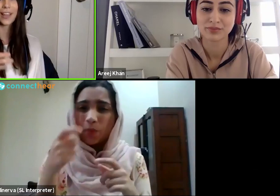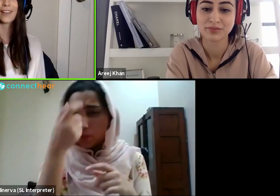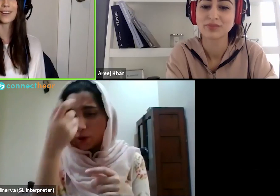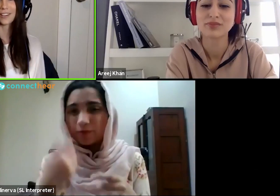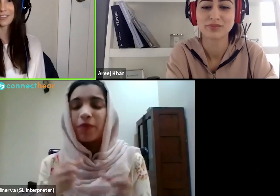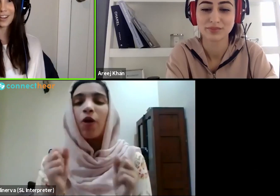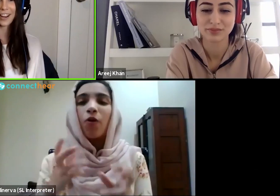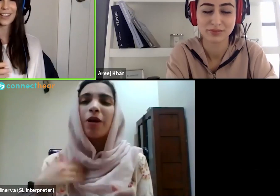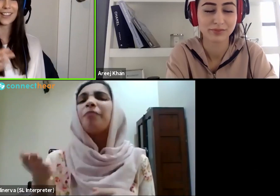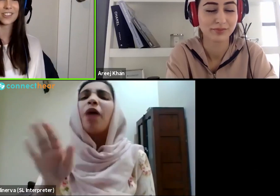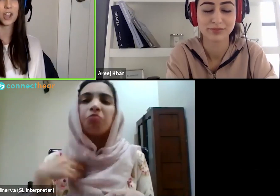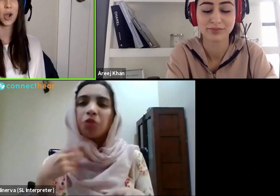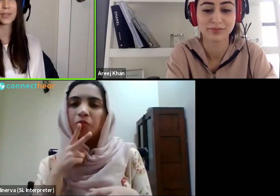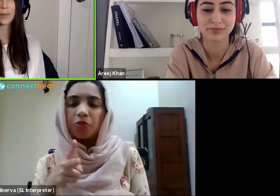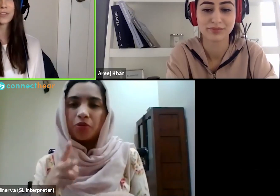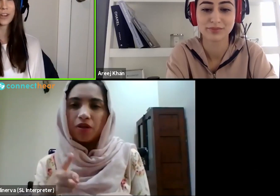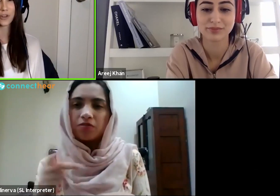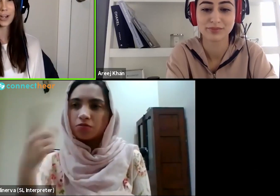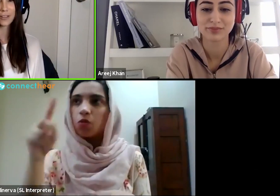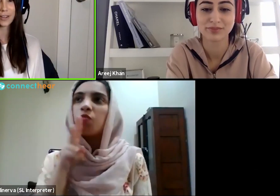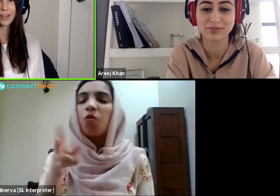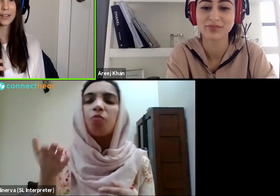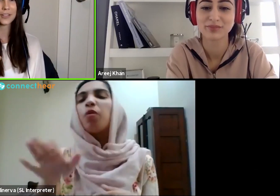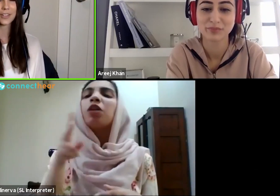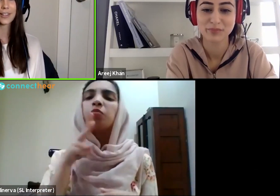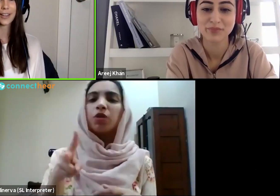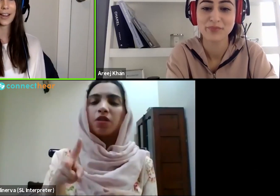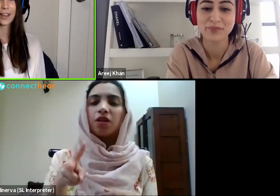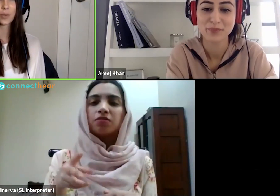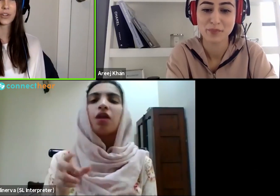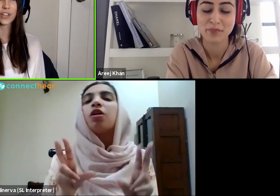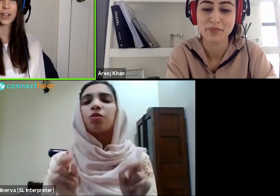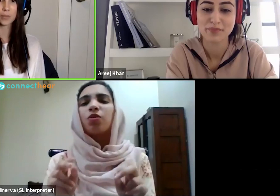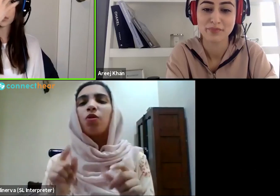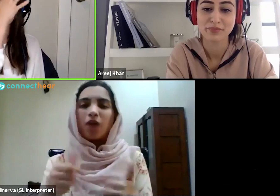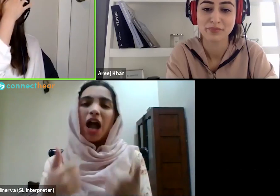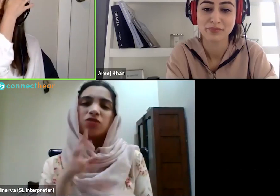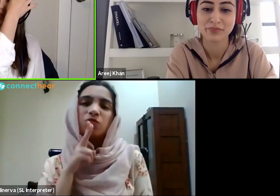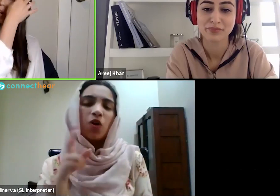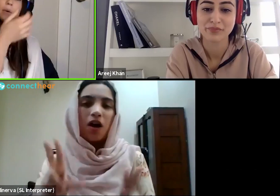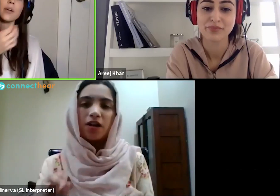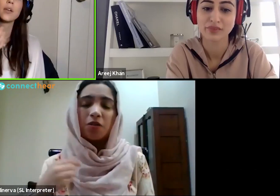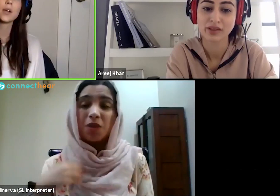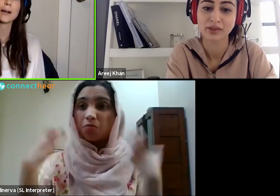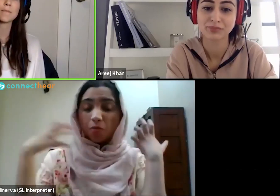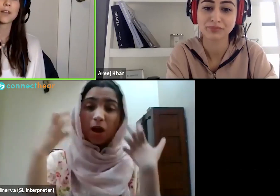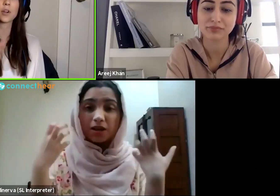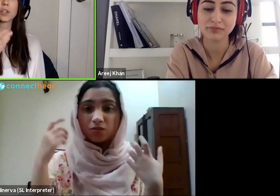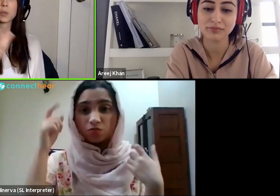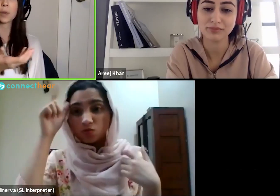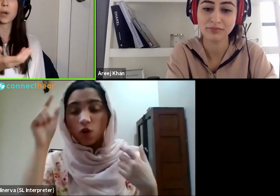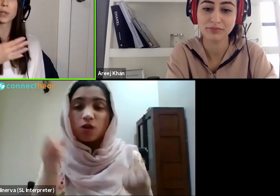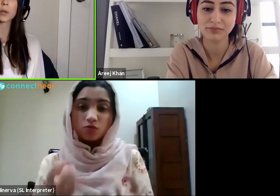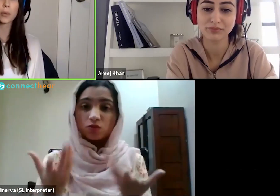tell you later, that kind of thing. And that's just always the most frustrating thing just to get as when you're stuck in between two worlds. Because, I